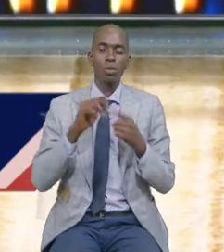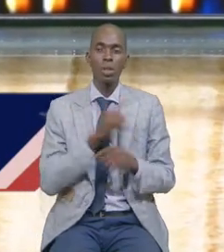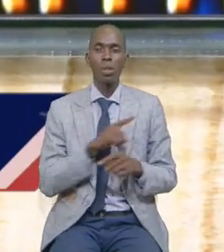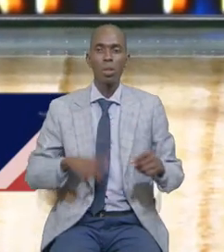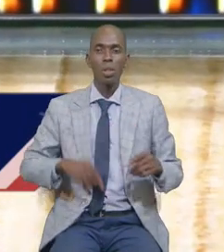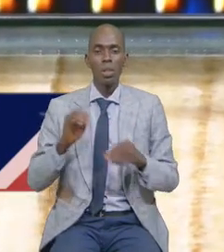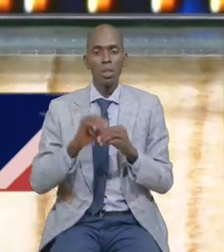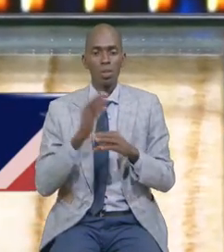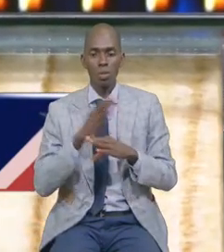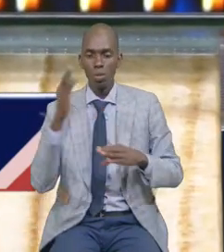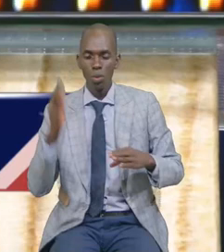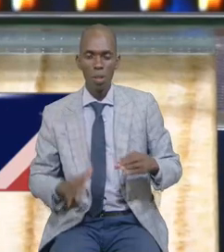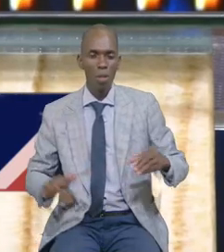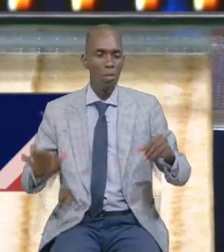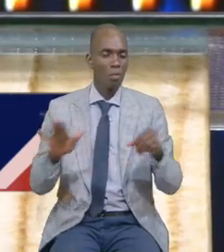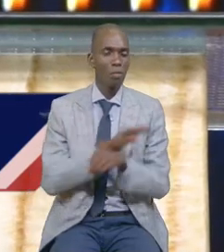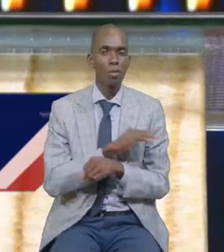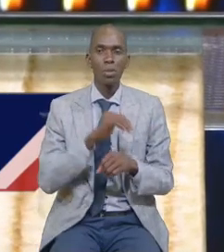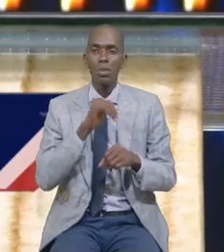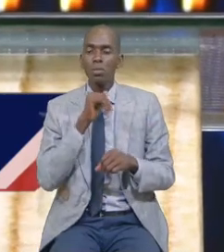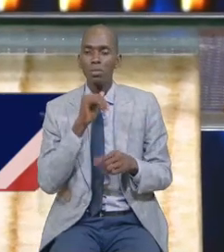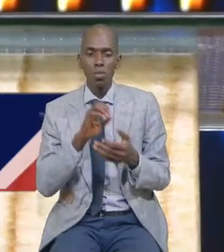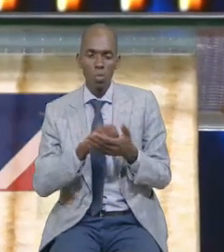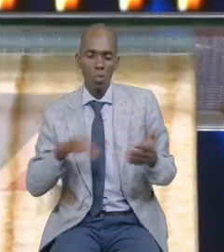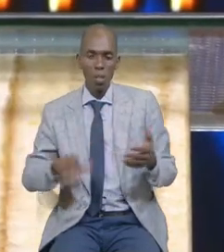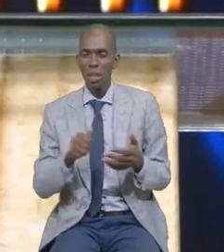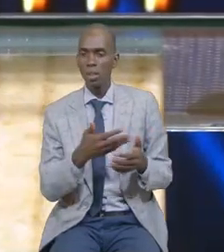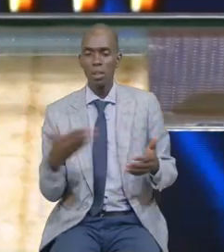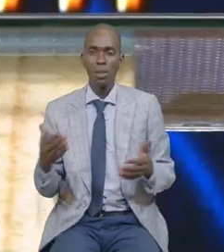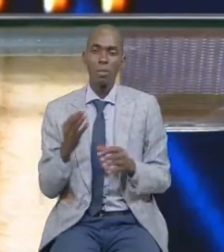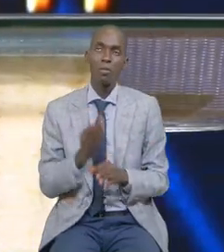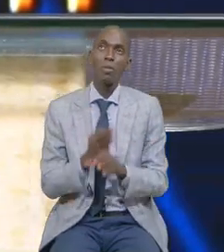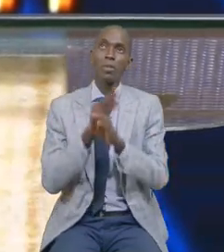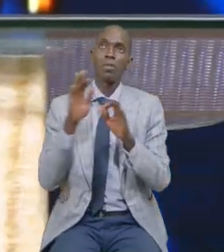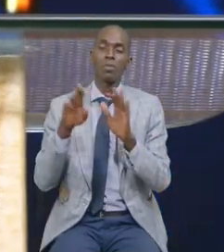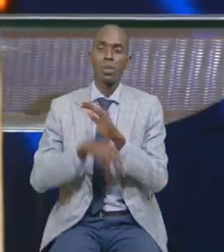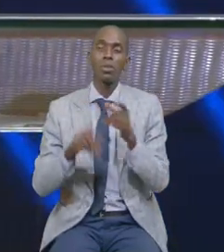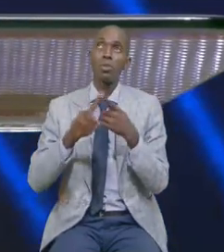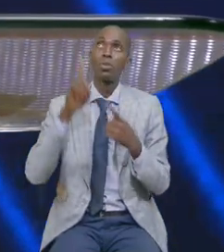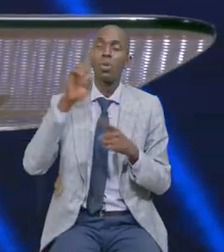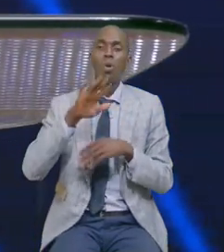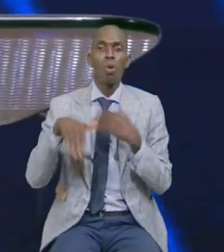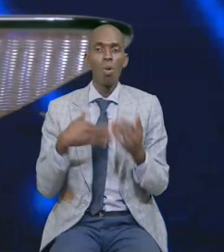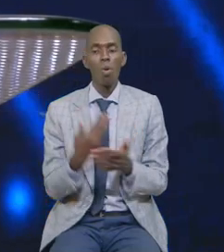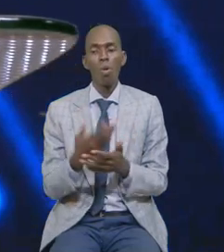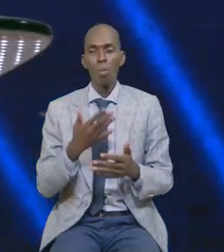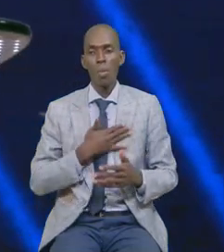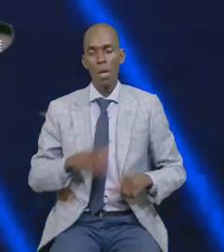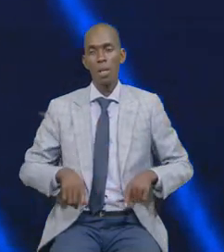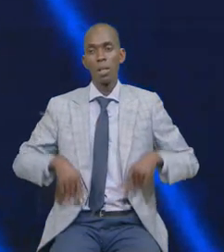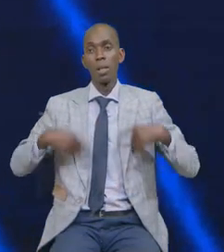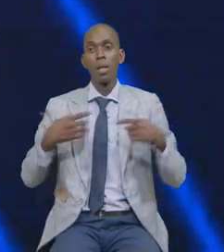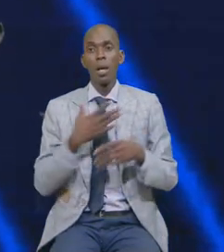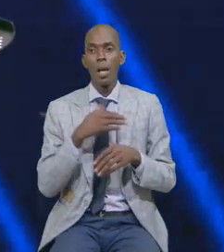total, complete, unreserved faithfulness to you all the days of my life." And then in